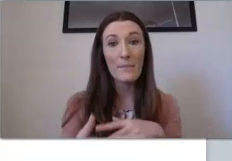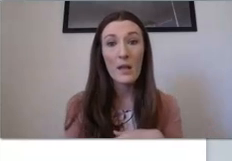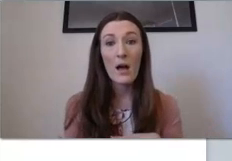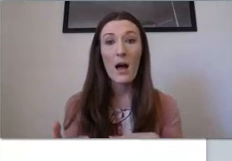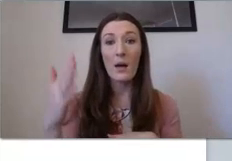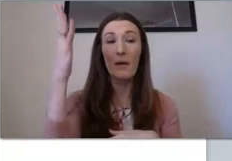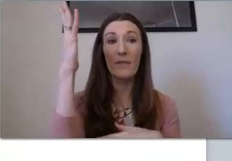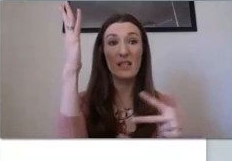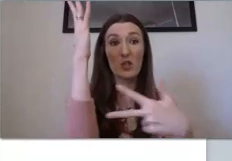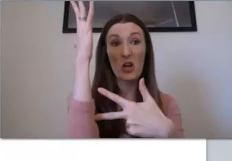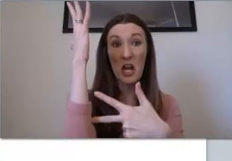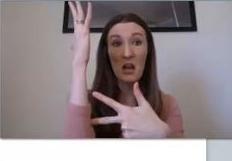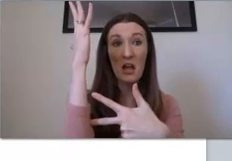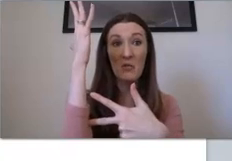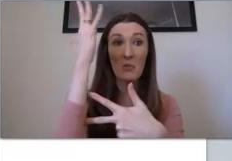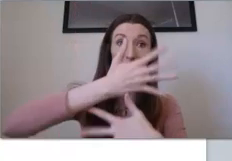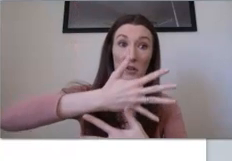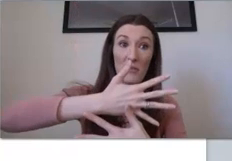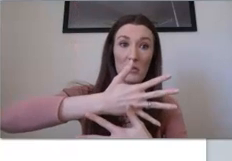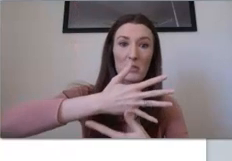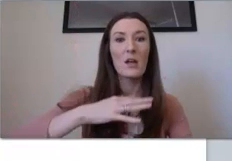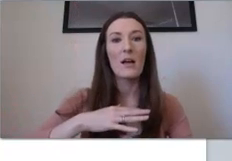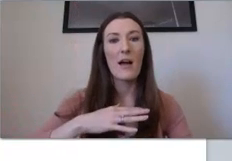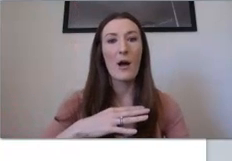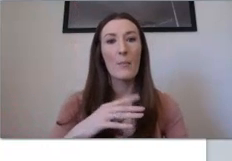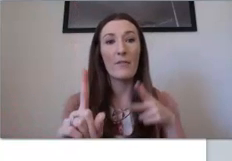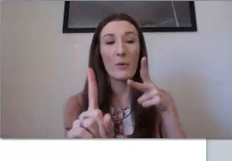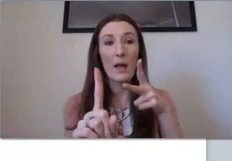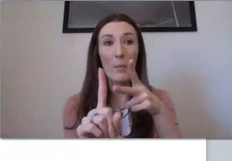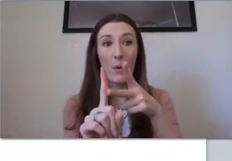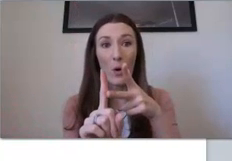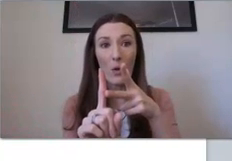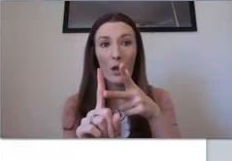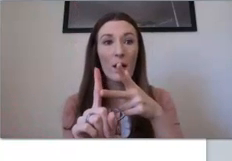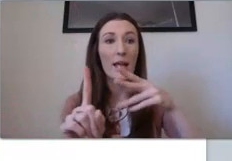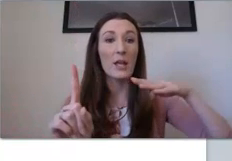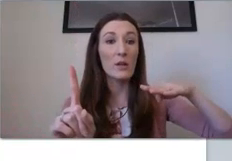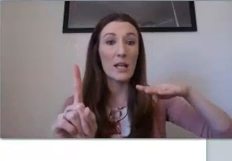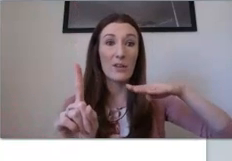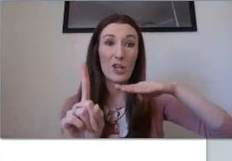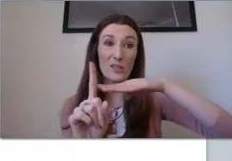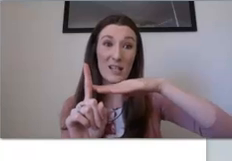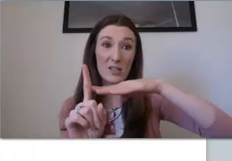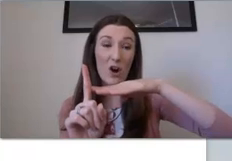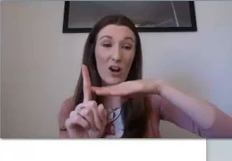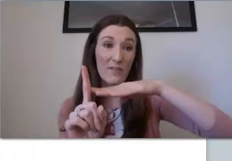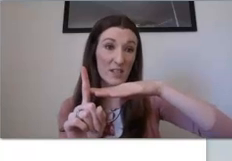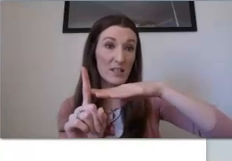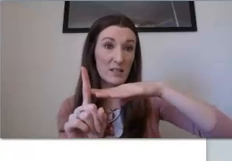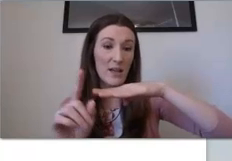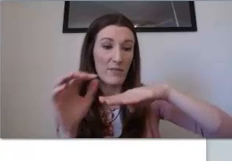way. If it hits a tree, the tree falls. If you hit a pole, okay, you could even use this